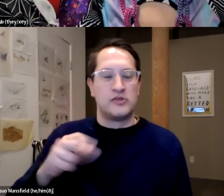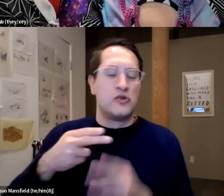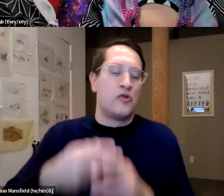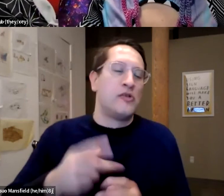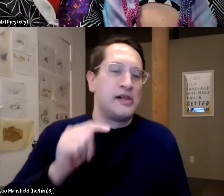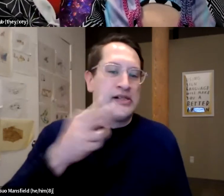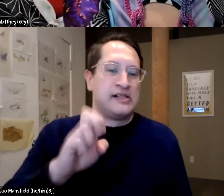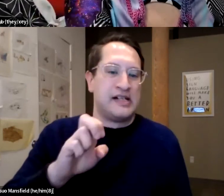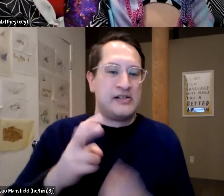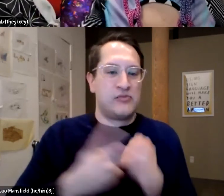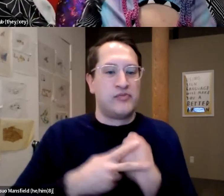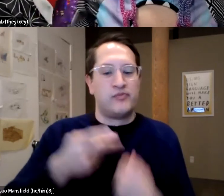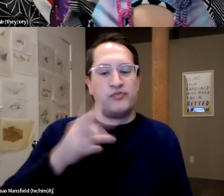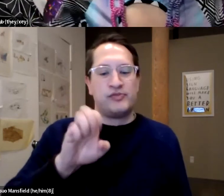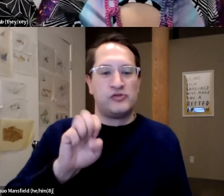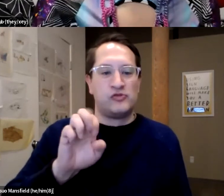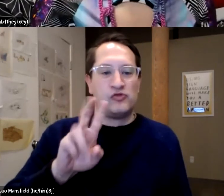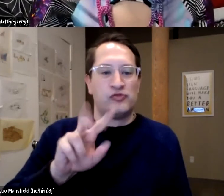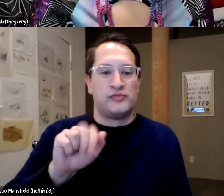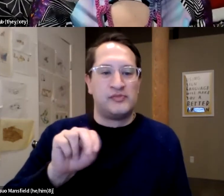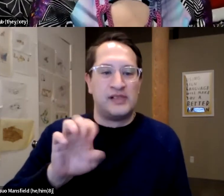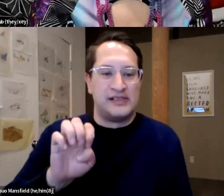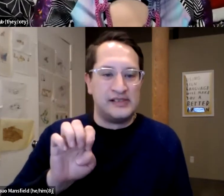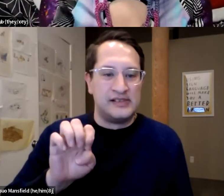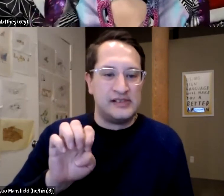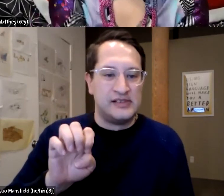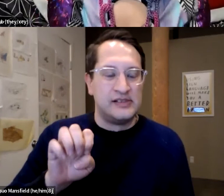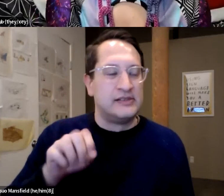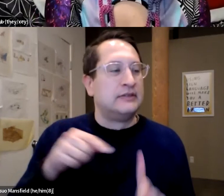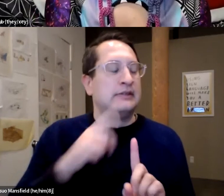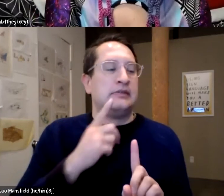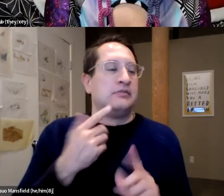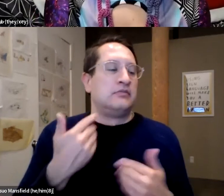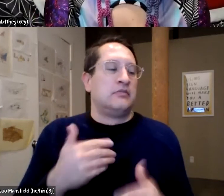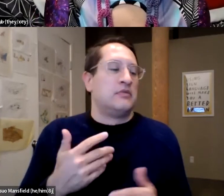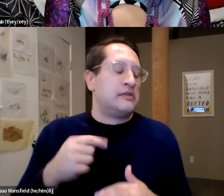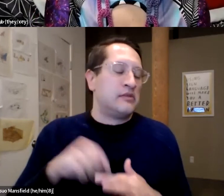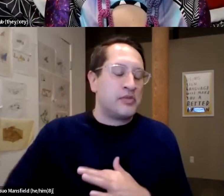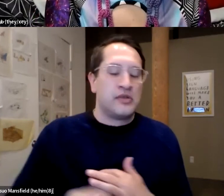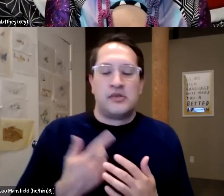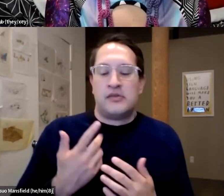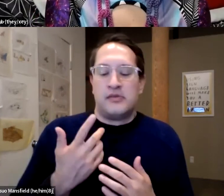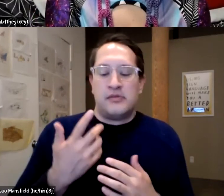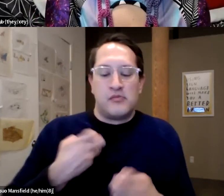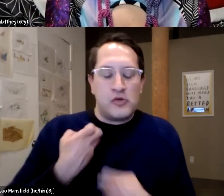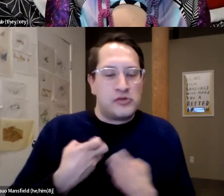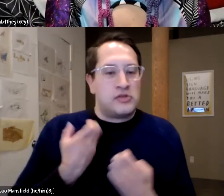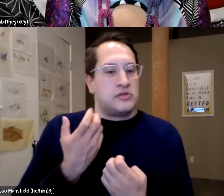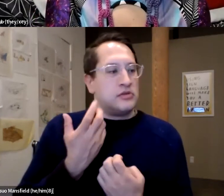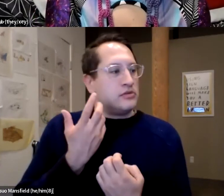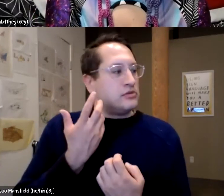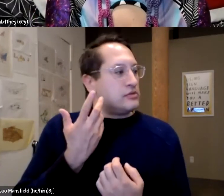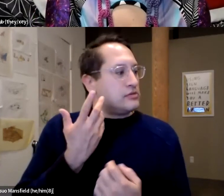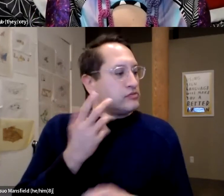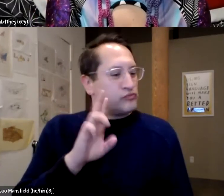Raymond Antrobus. And it's called The Preservation, or the Preservation. It's